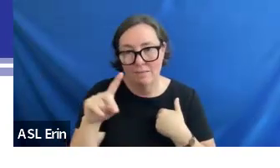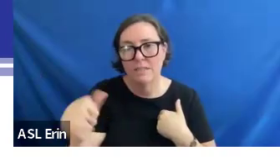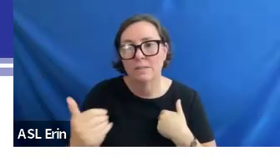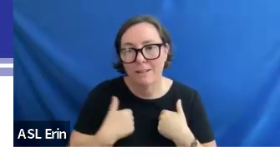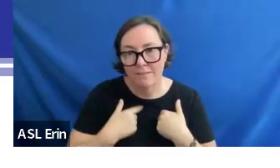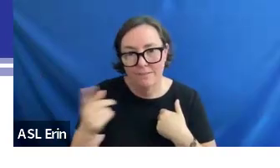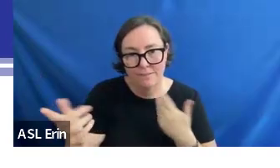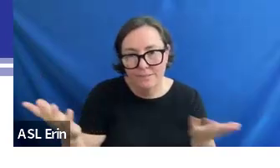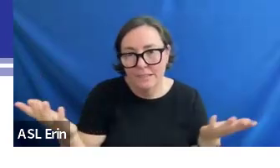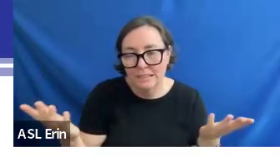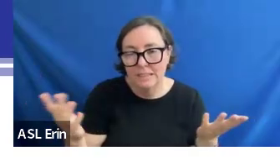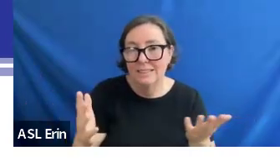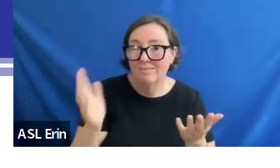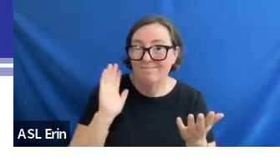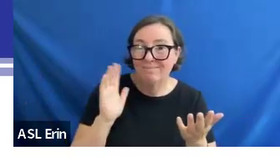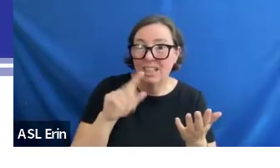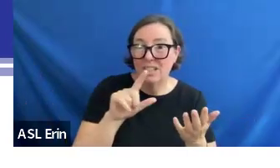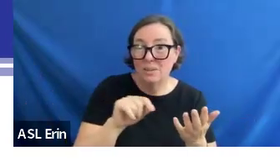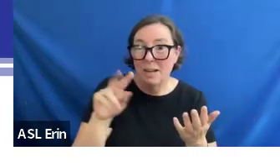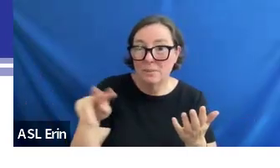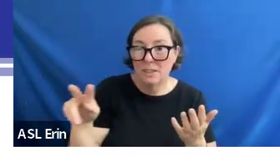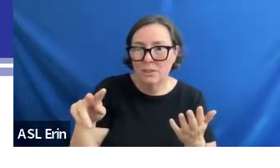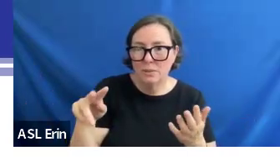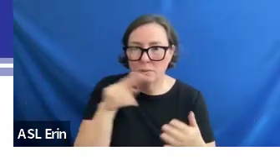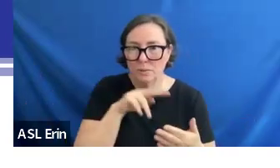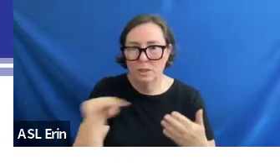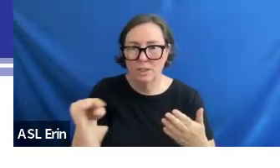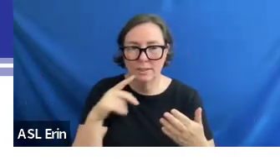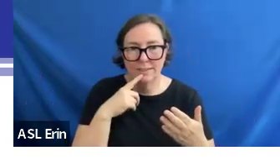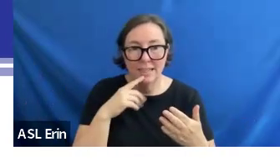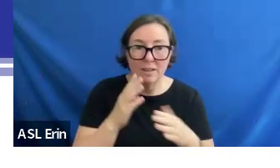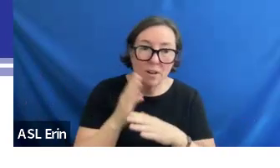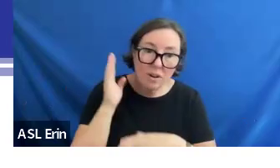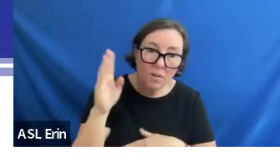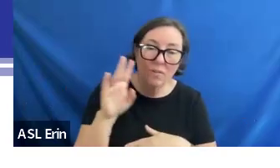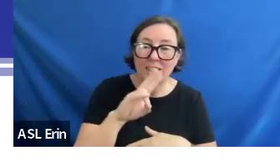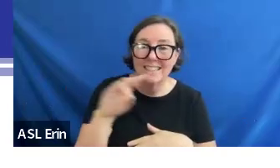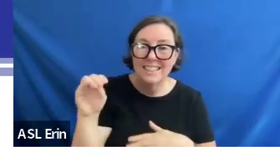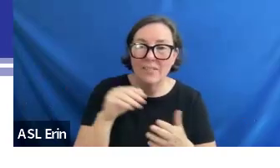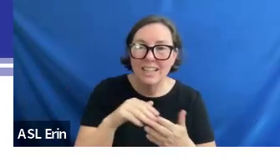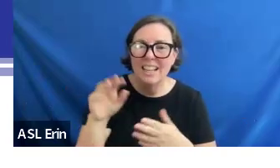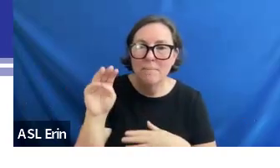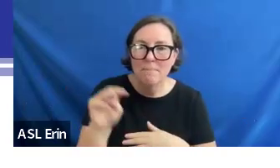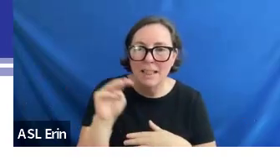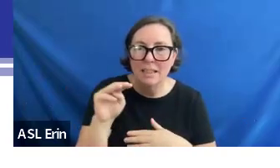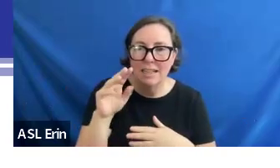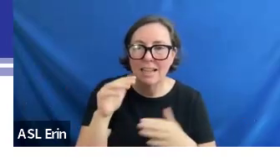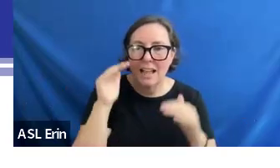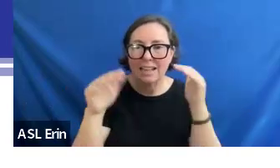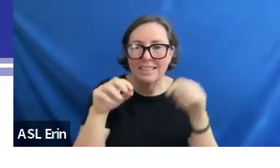In 2022, 70 million, over 70 million of adults in the United